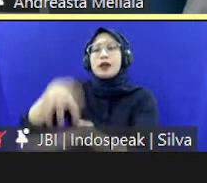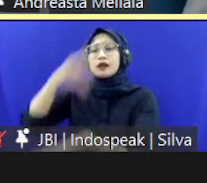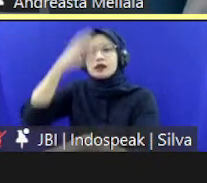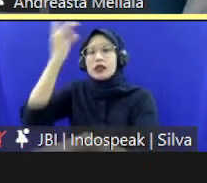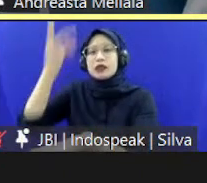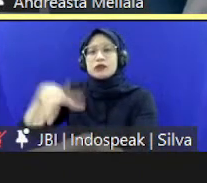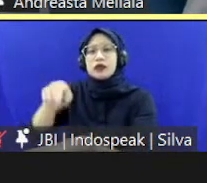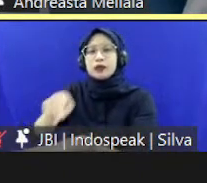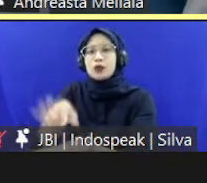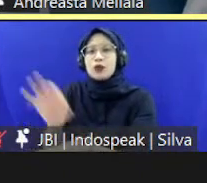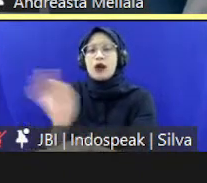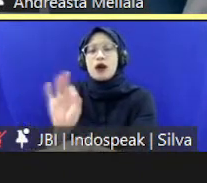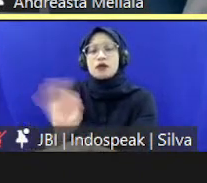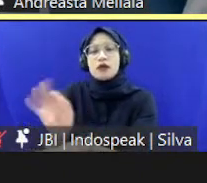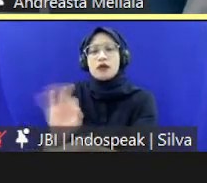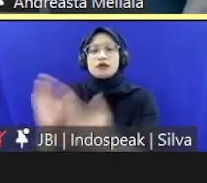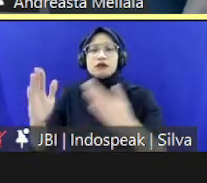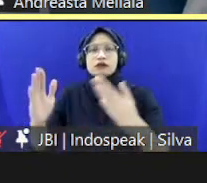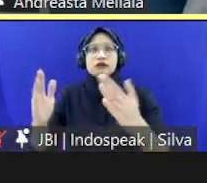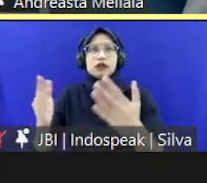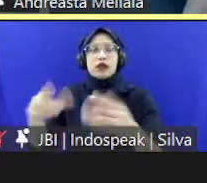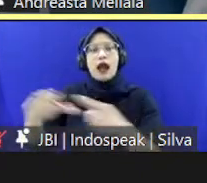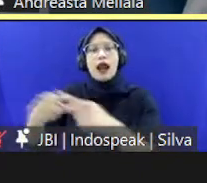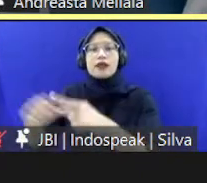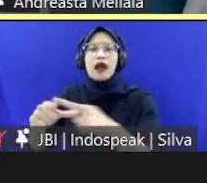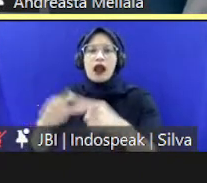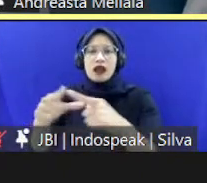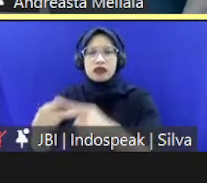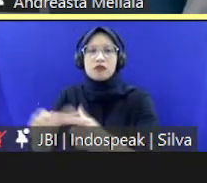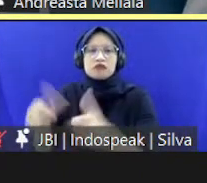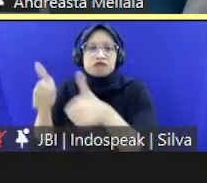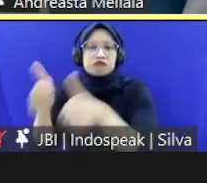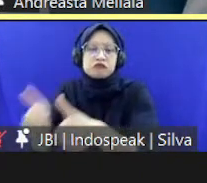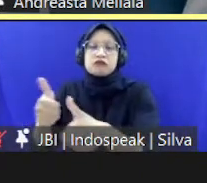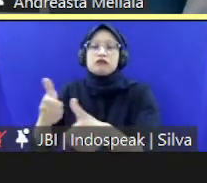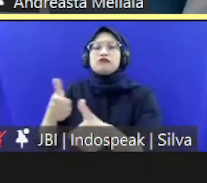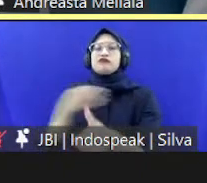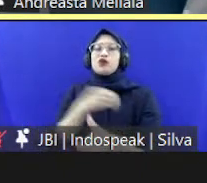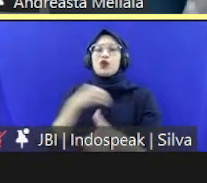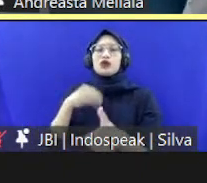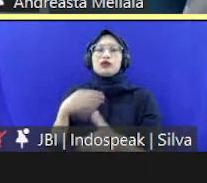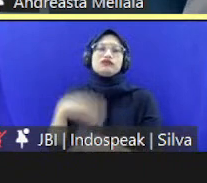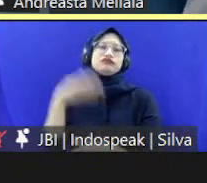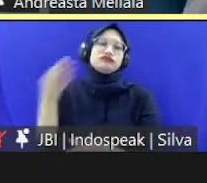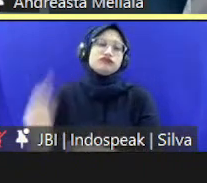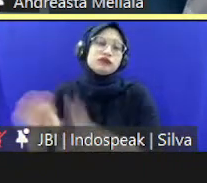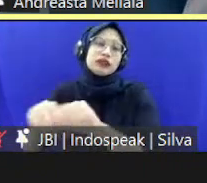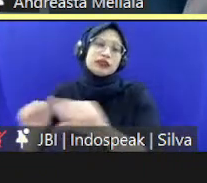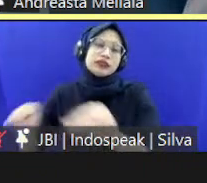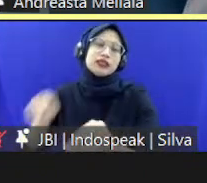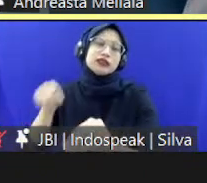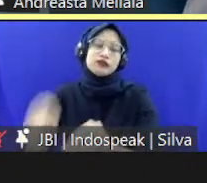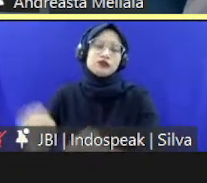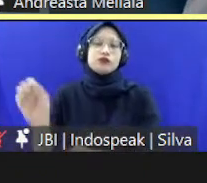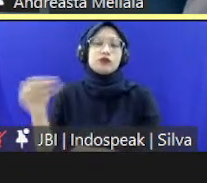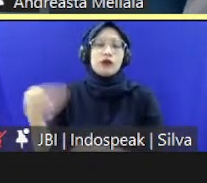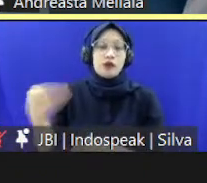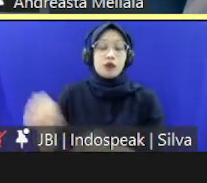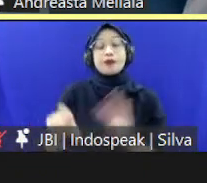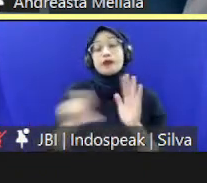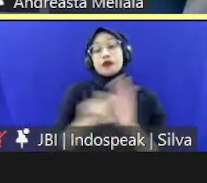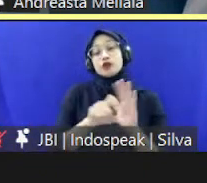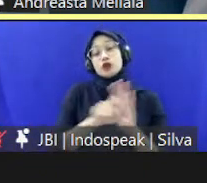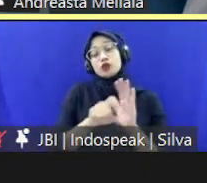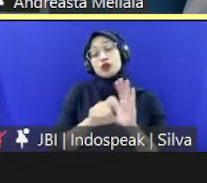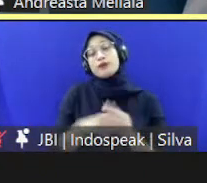of the equipment, and also other medical specialists. For example, the surgeon, they have to be